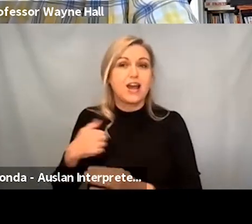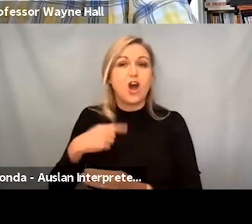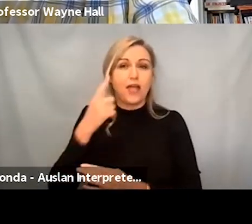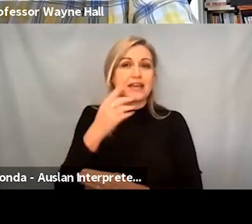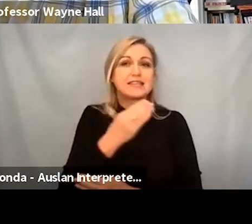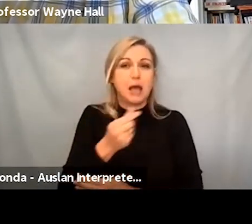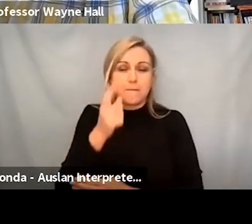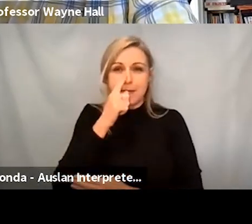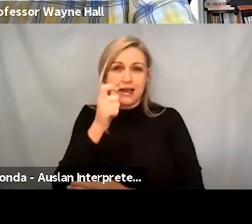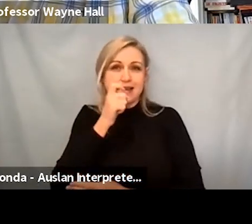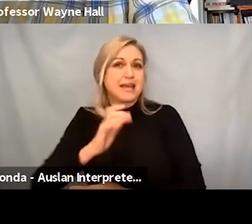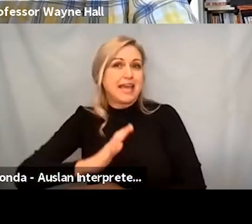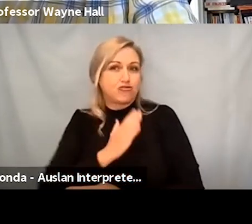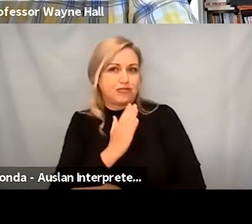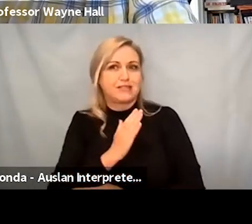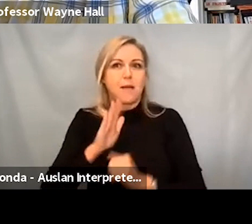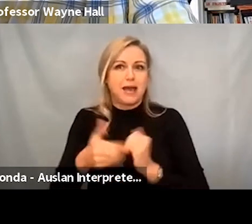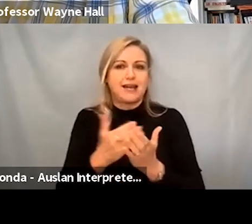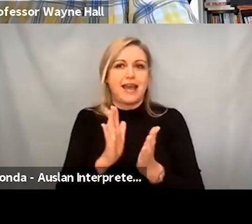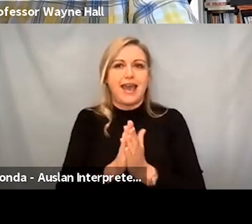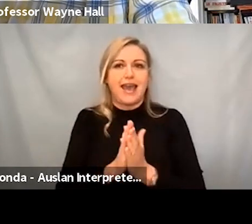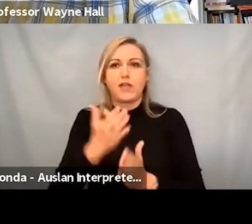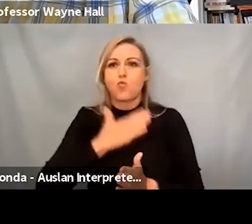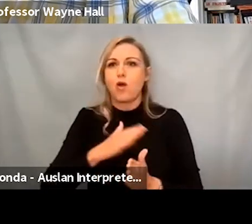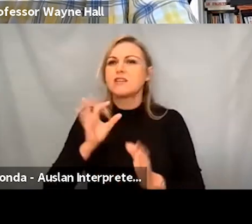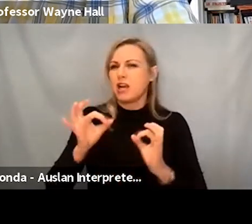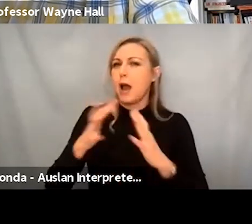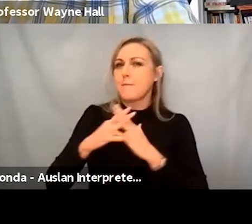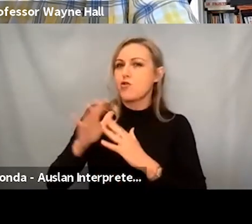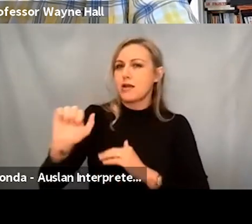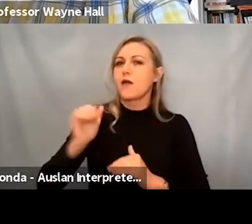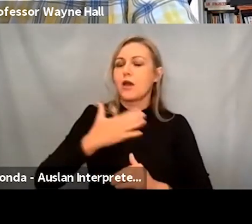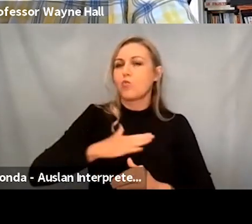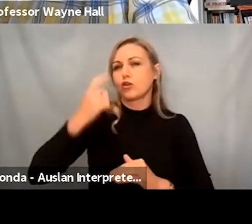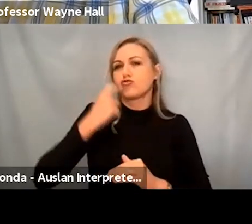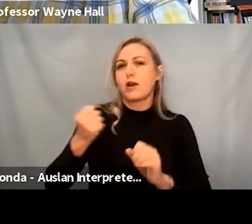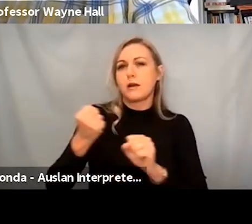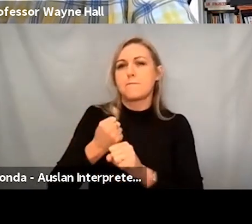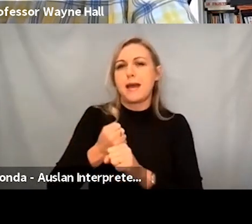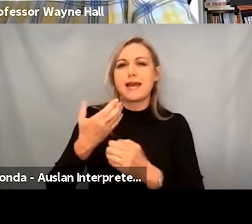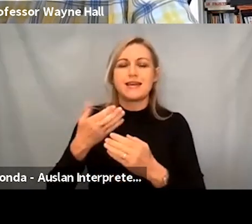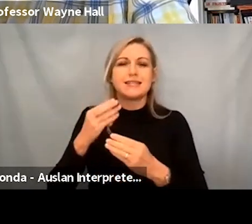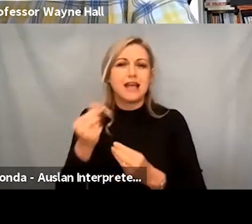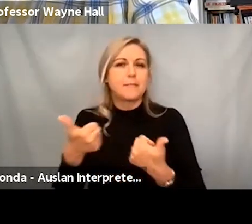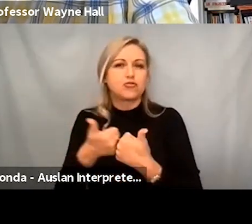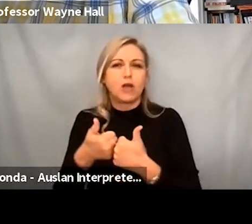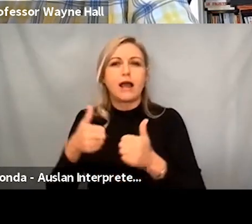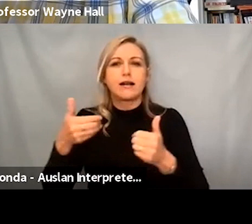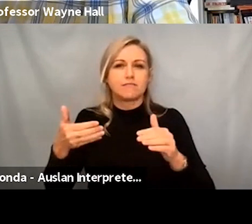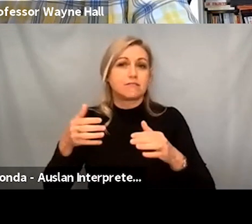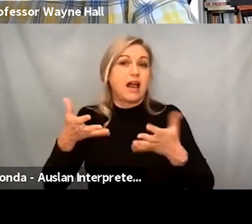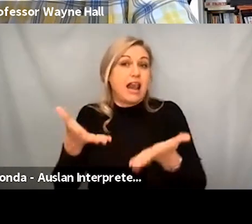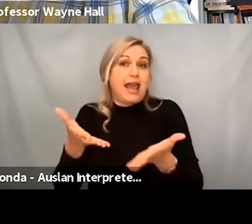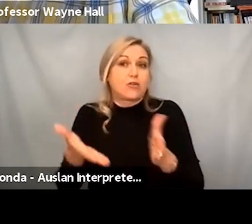decriminalised nature movement in the US wanting to legalise the use of psilocybin or the mushrooms,